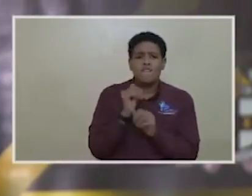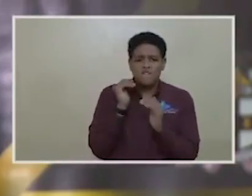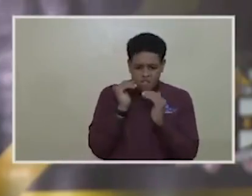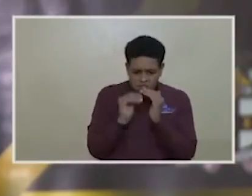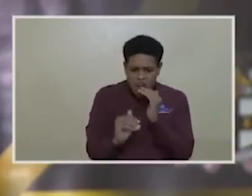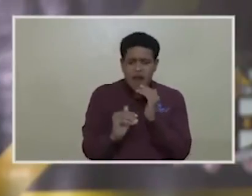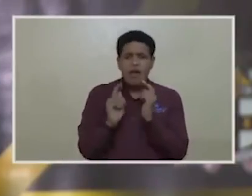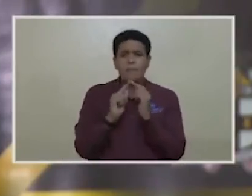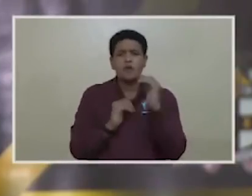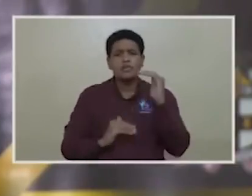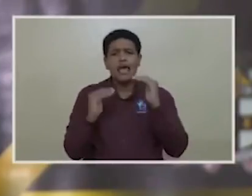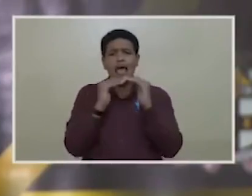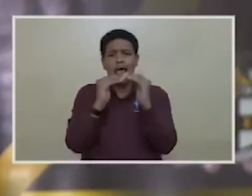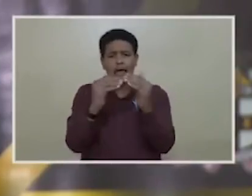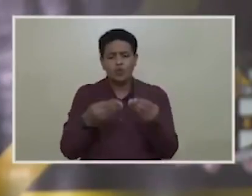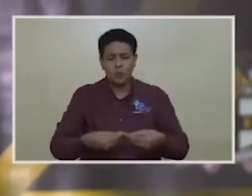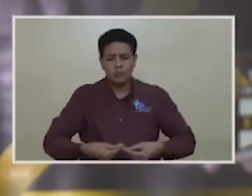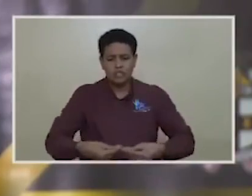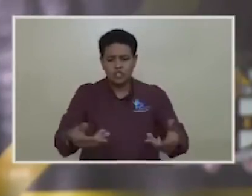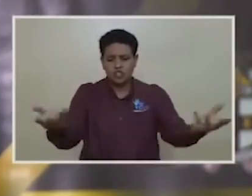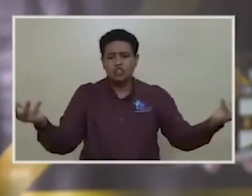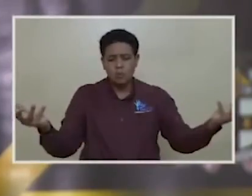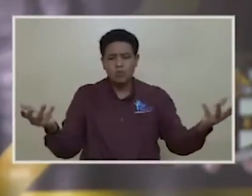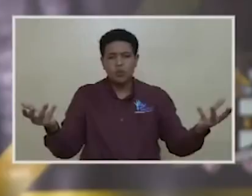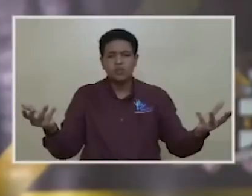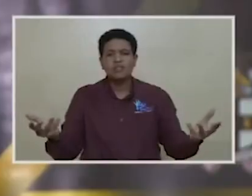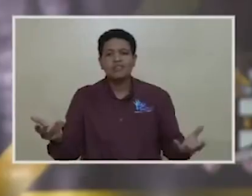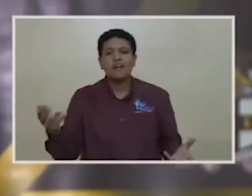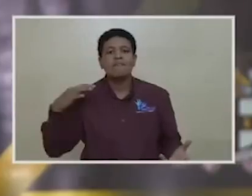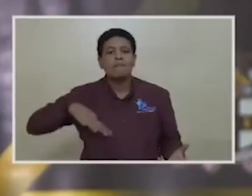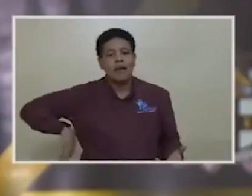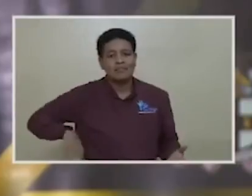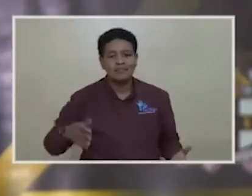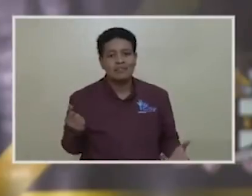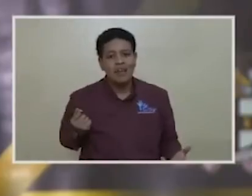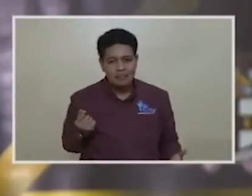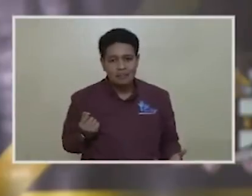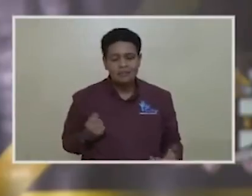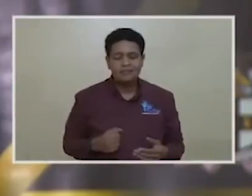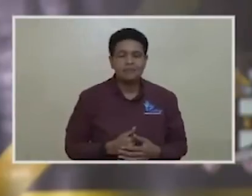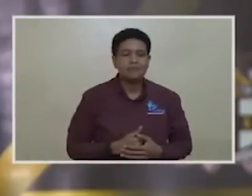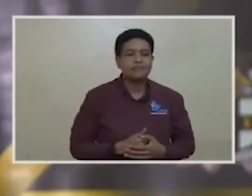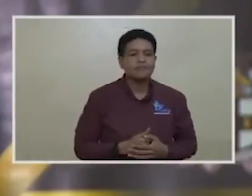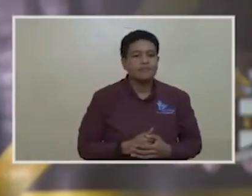fair and equitable distribution of endowments,